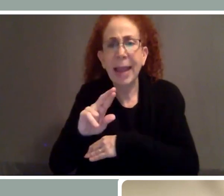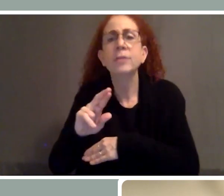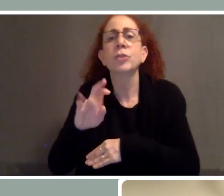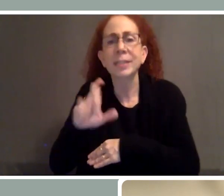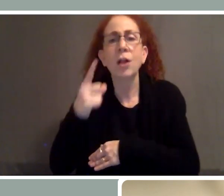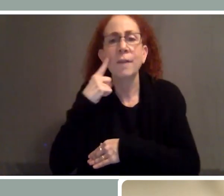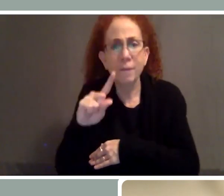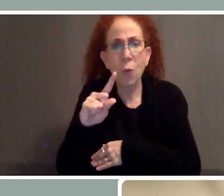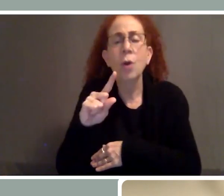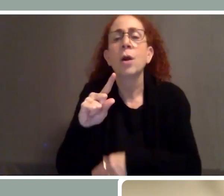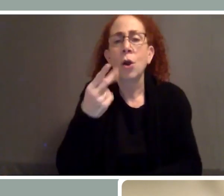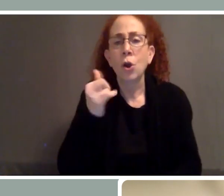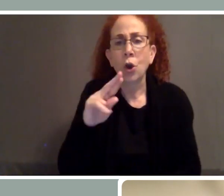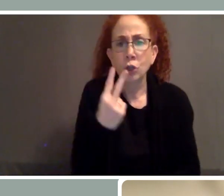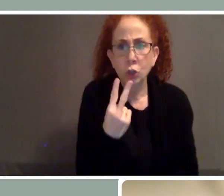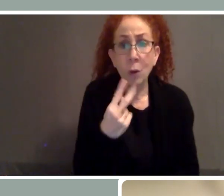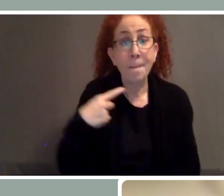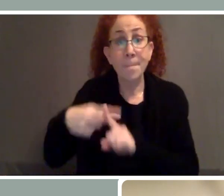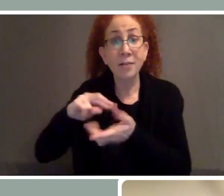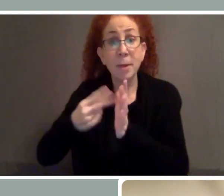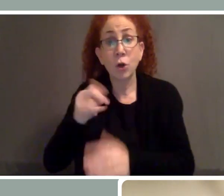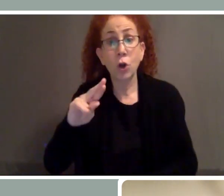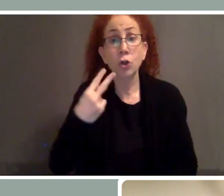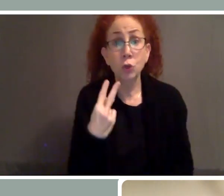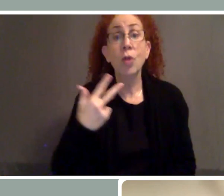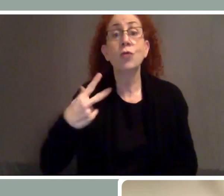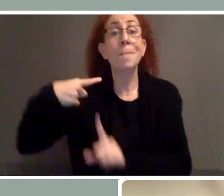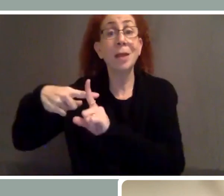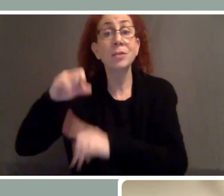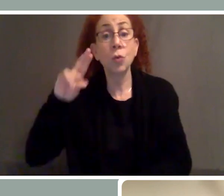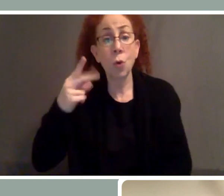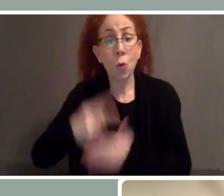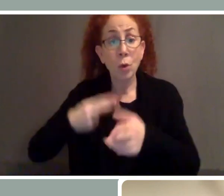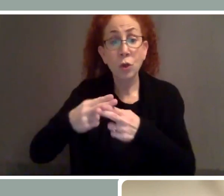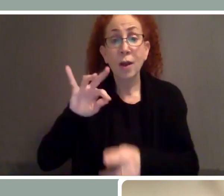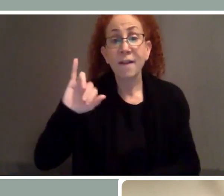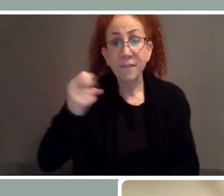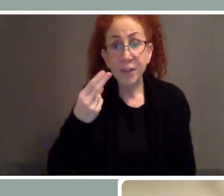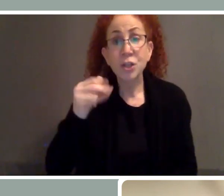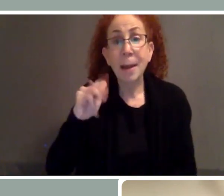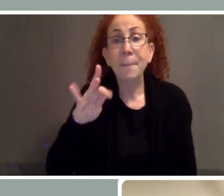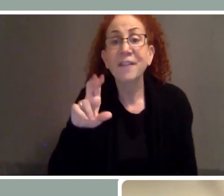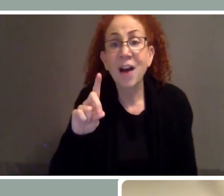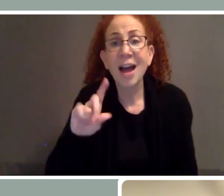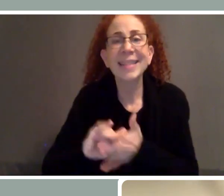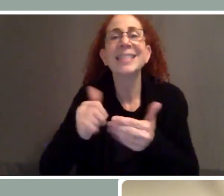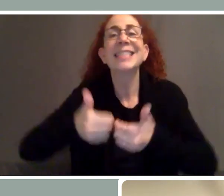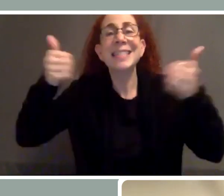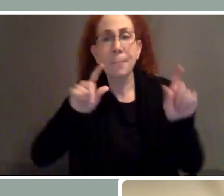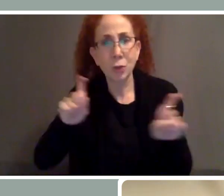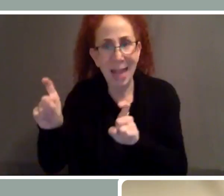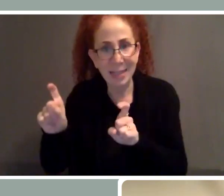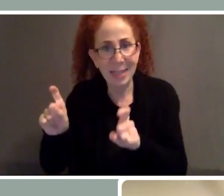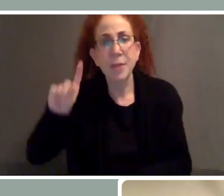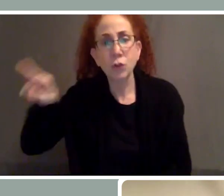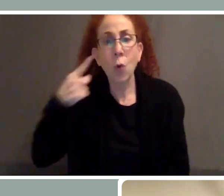positive was either HER2 3+, okay, or what's called FISH amplified, which is a separate test, which they typically do only